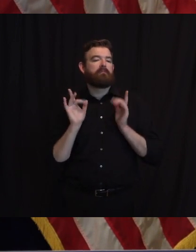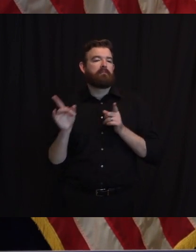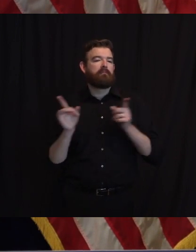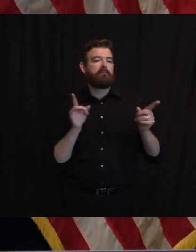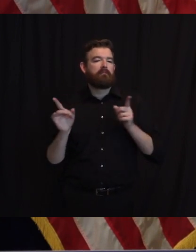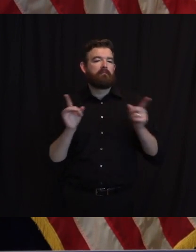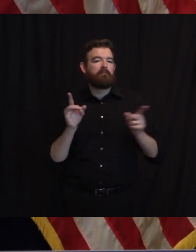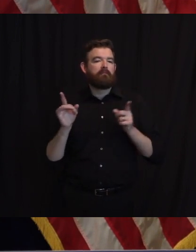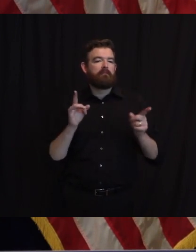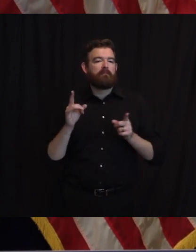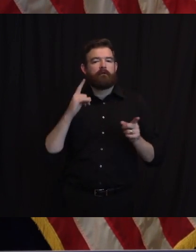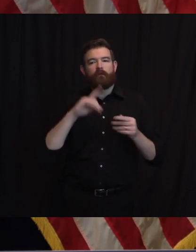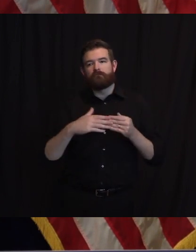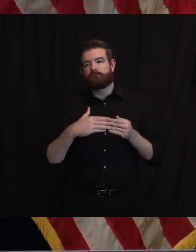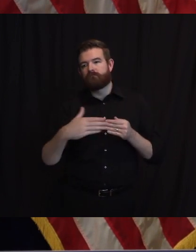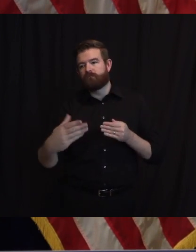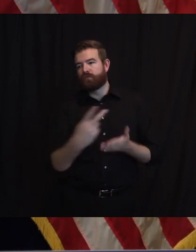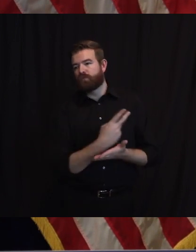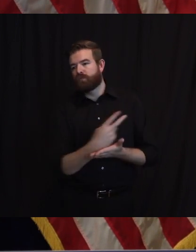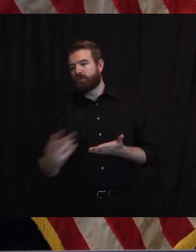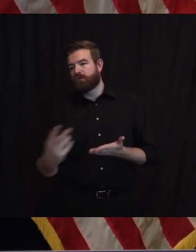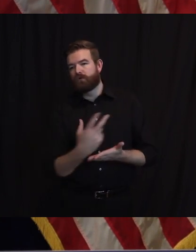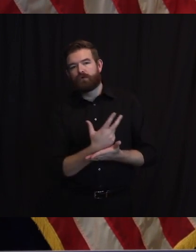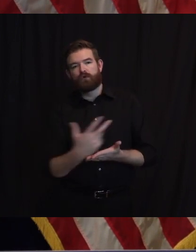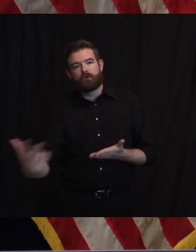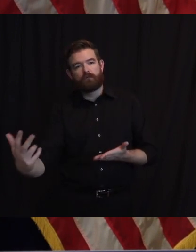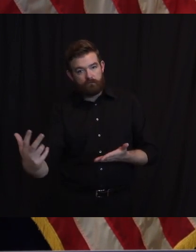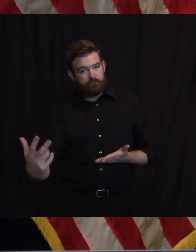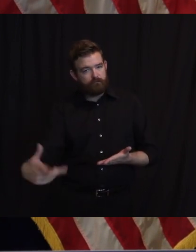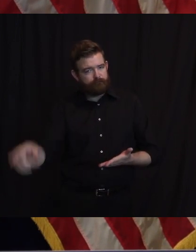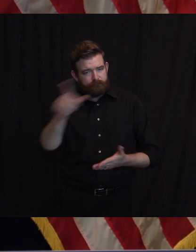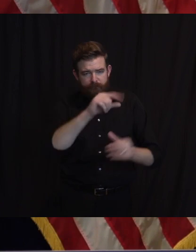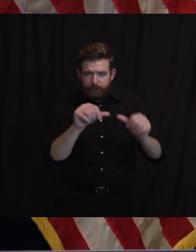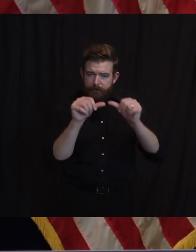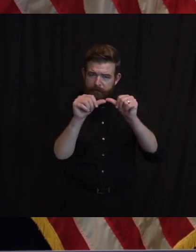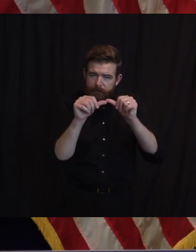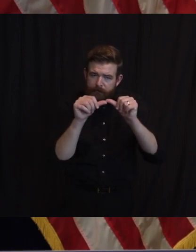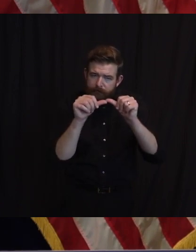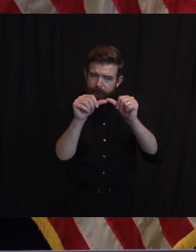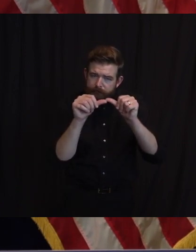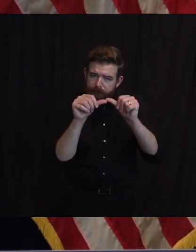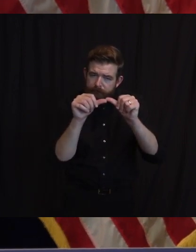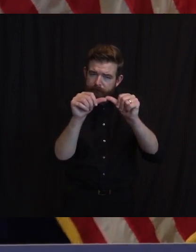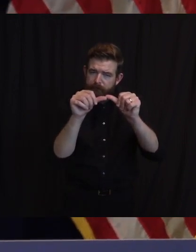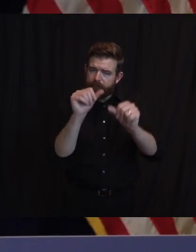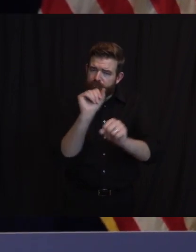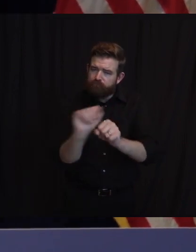weeks. So again, folks, keep up the phenomenal work. God bless you all, and thank you.